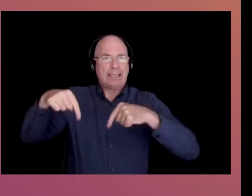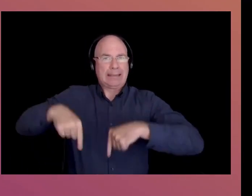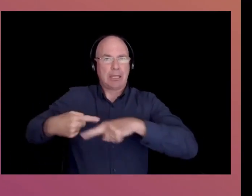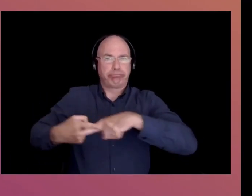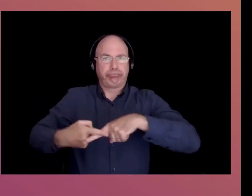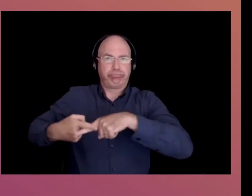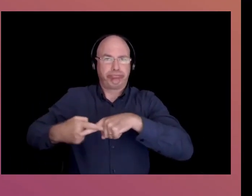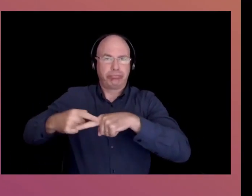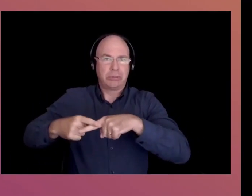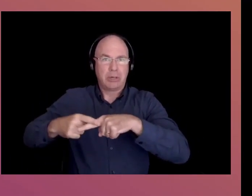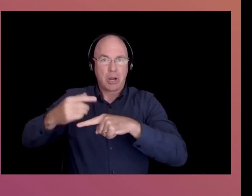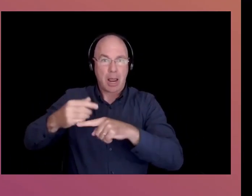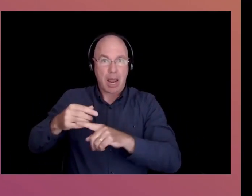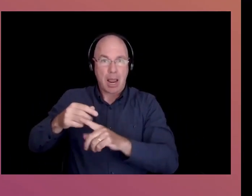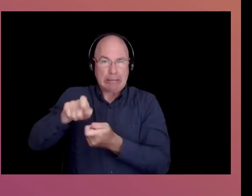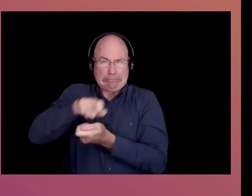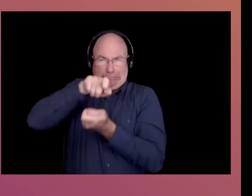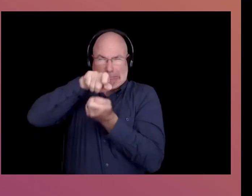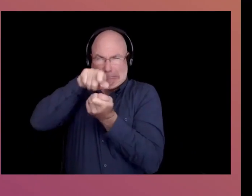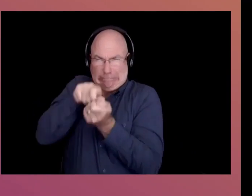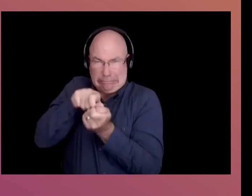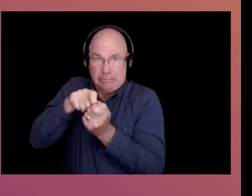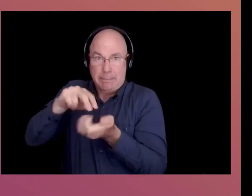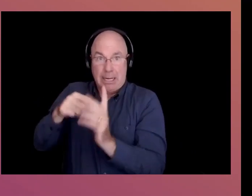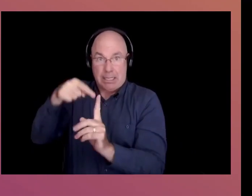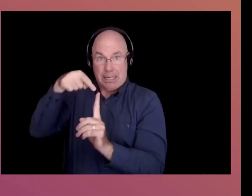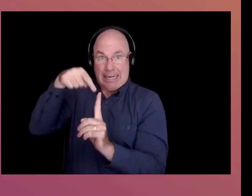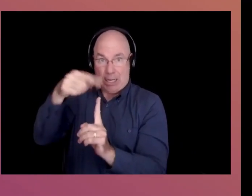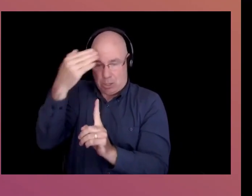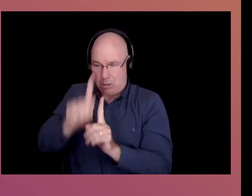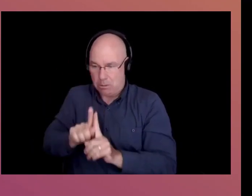blind person to navigate with its help.